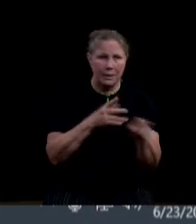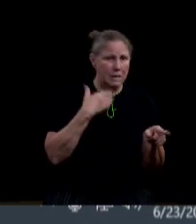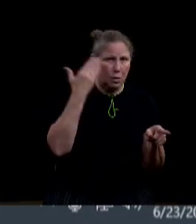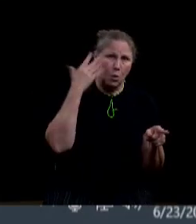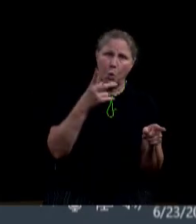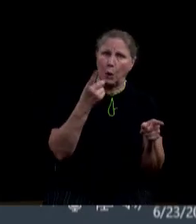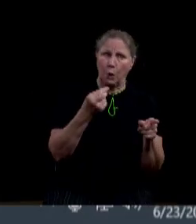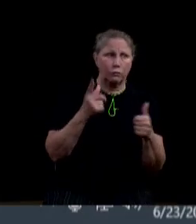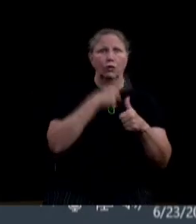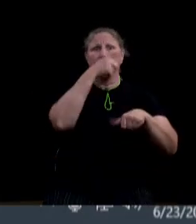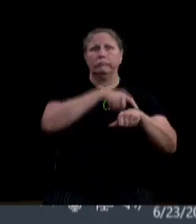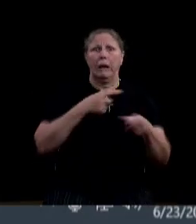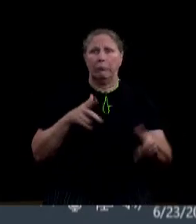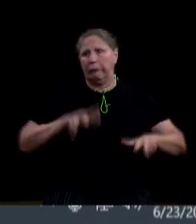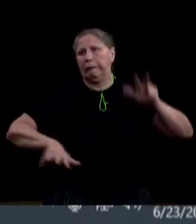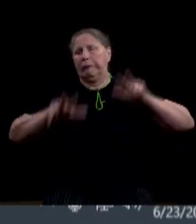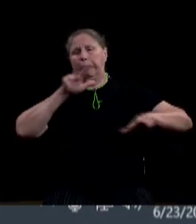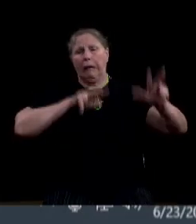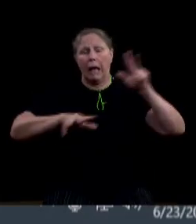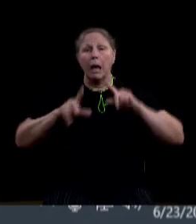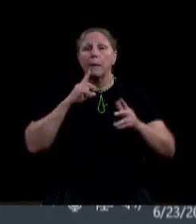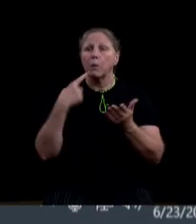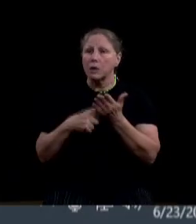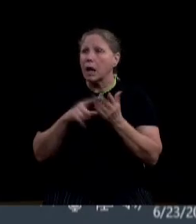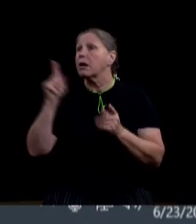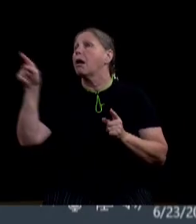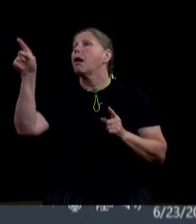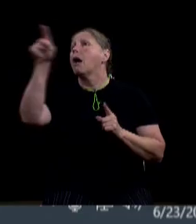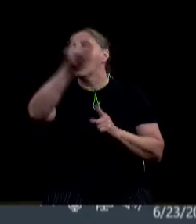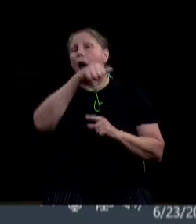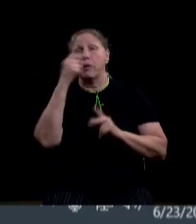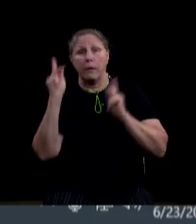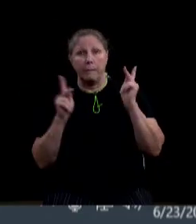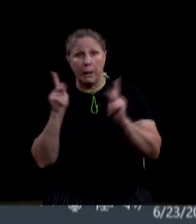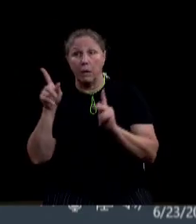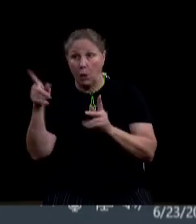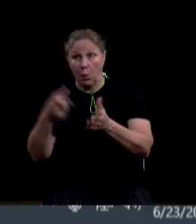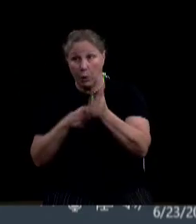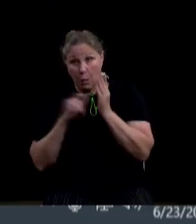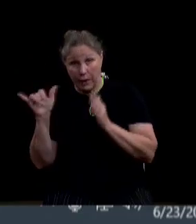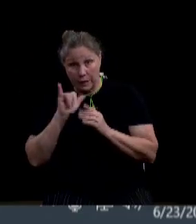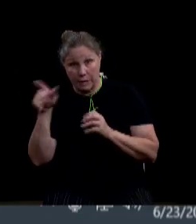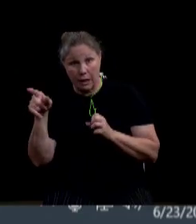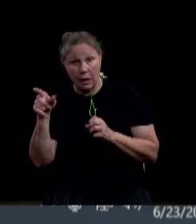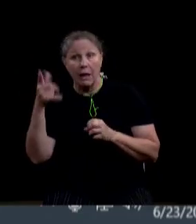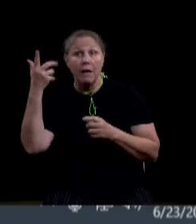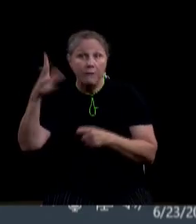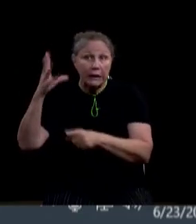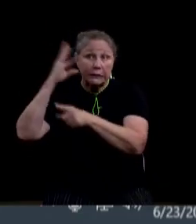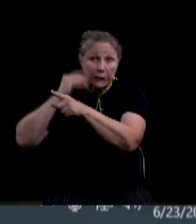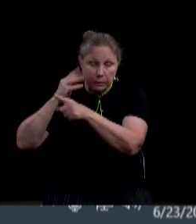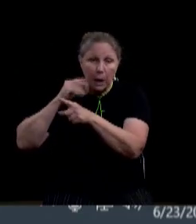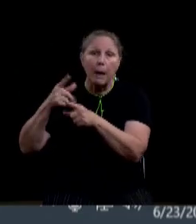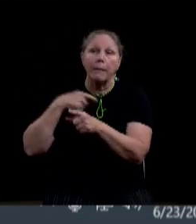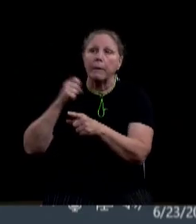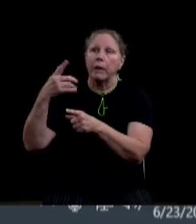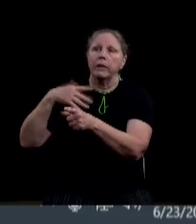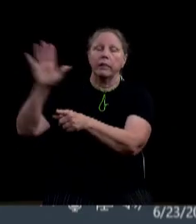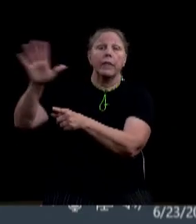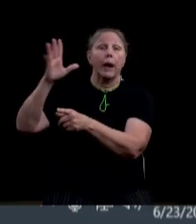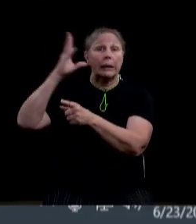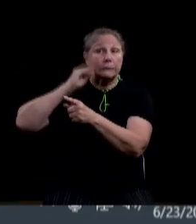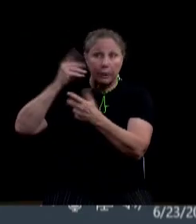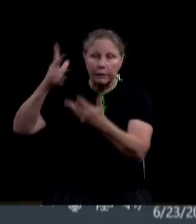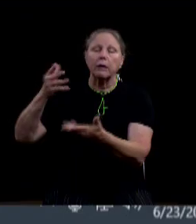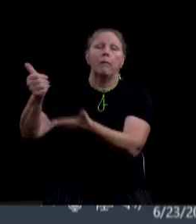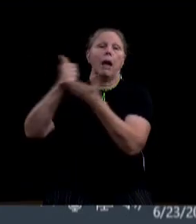counties that have implemented this ahead of us, and so we're hoping that we'll maybe get a little bit of early information about how they've dealt with things and